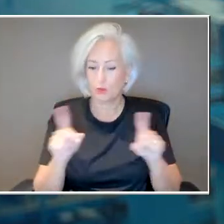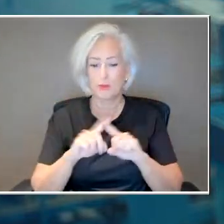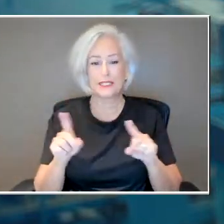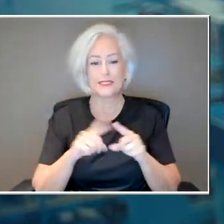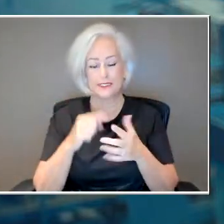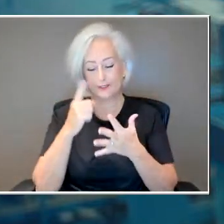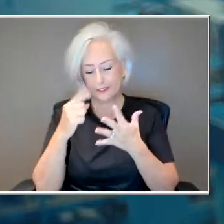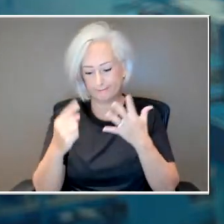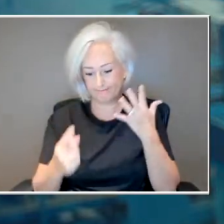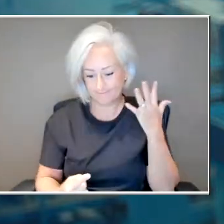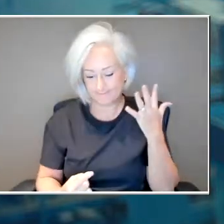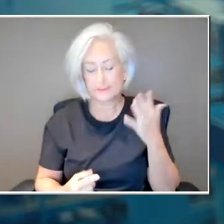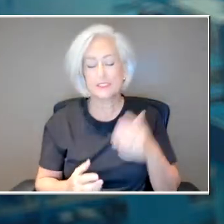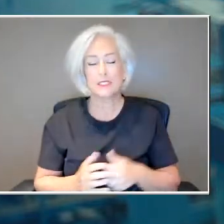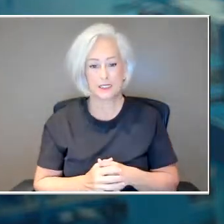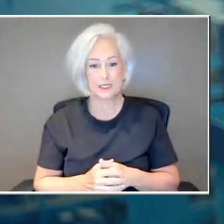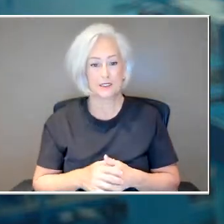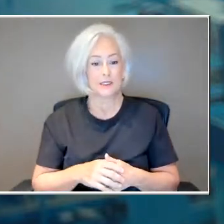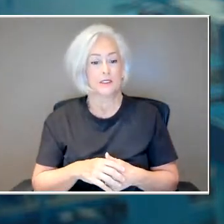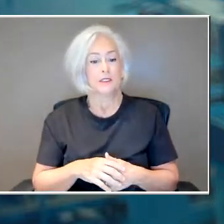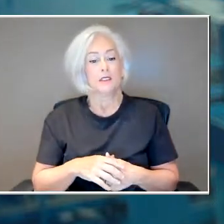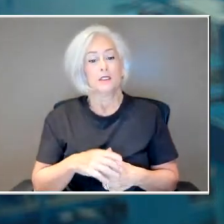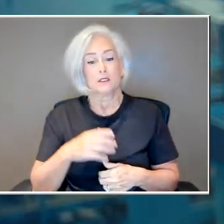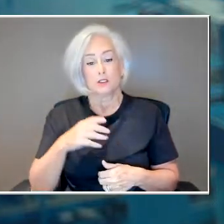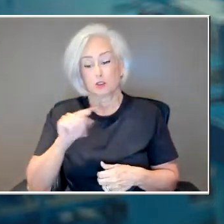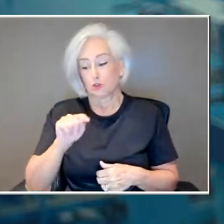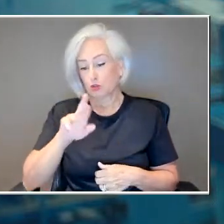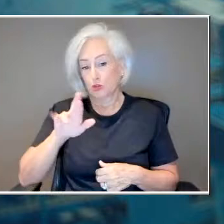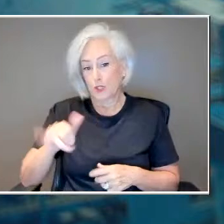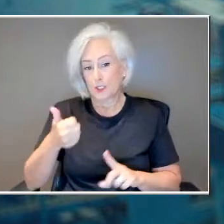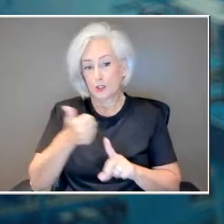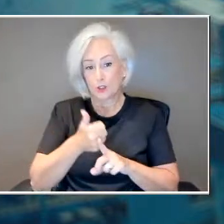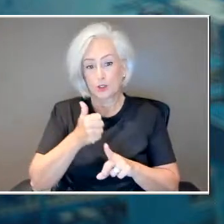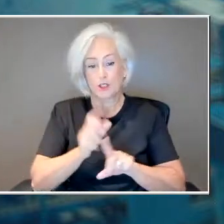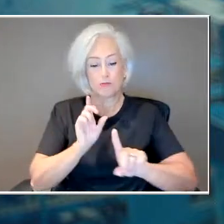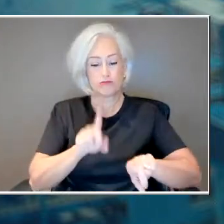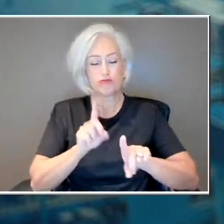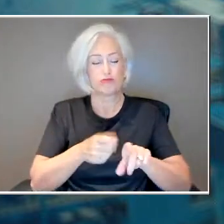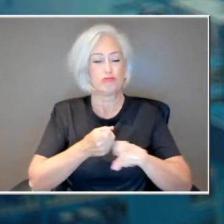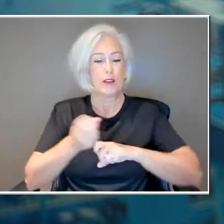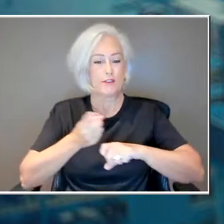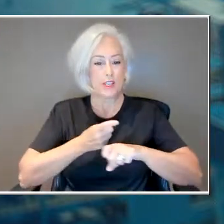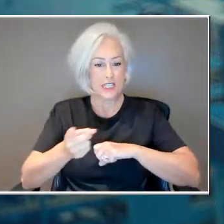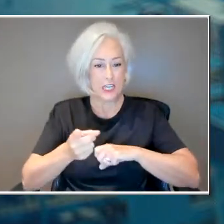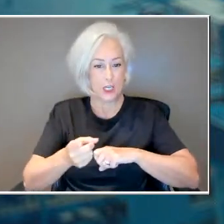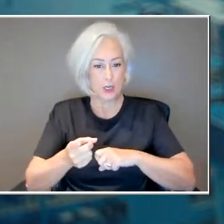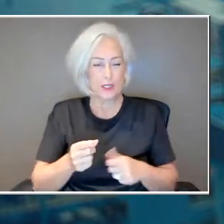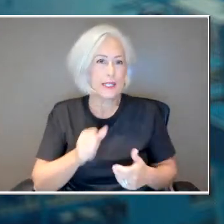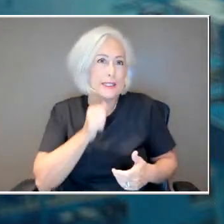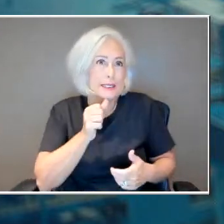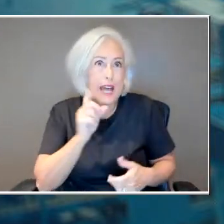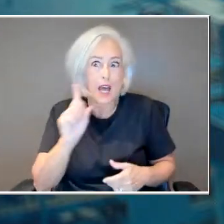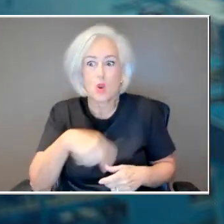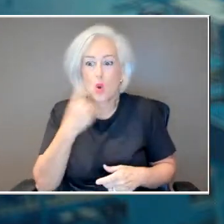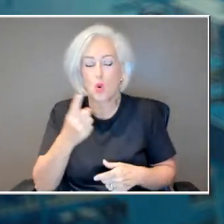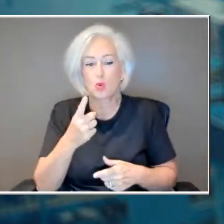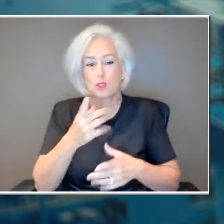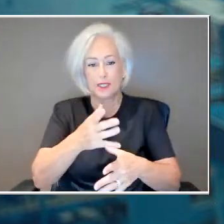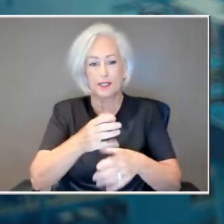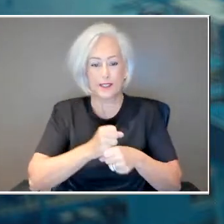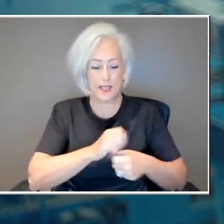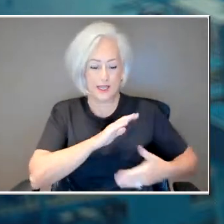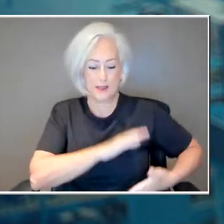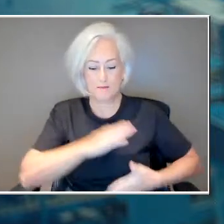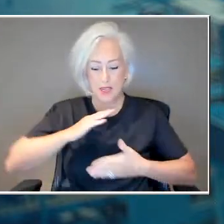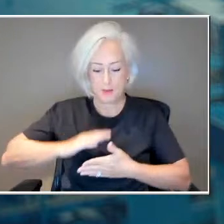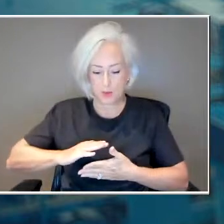on. By the fact that Tracey was getting her routine screening, and it's not just getting it every year, but it's also that comparison.